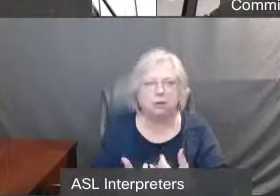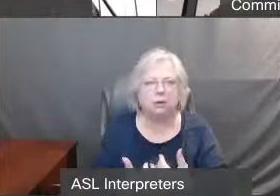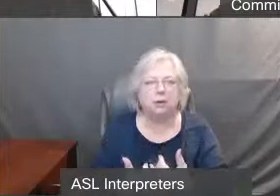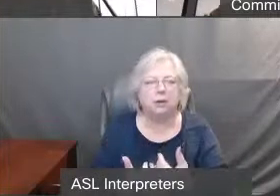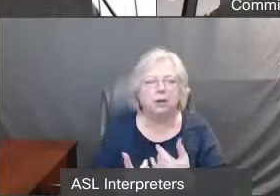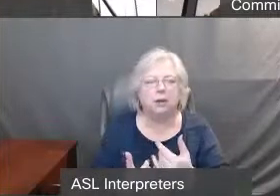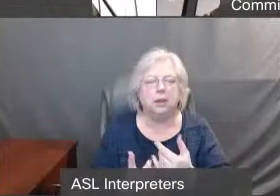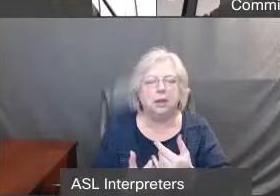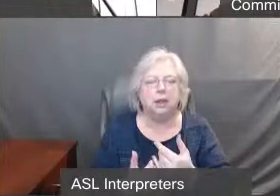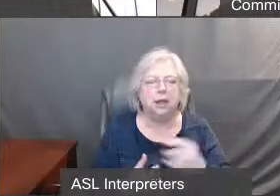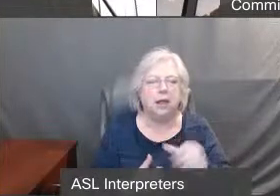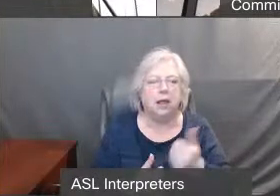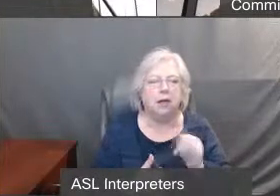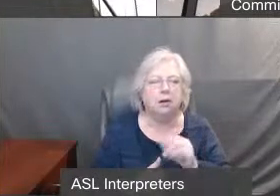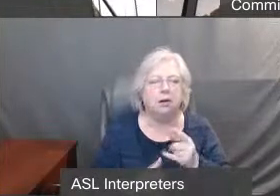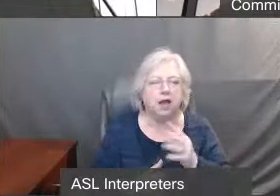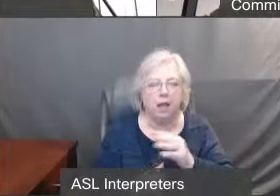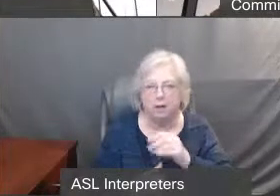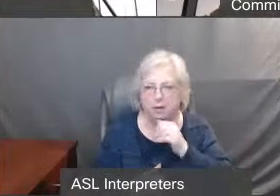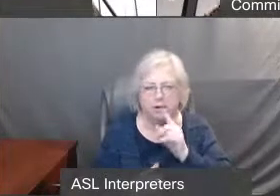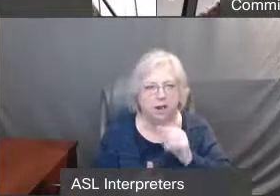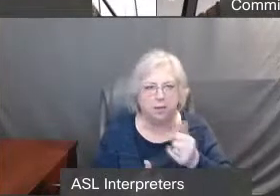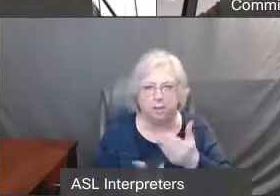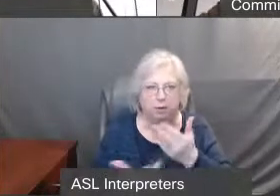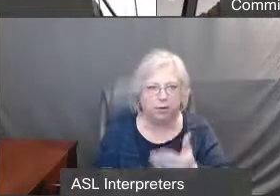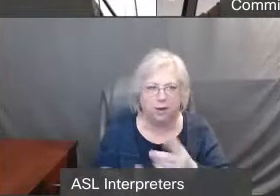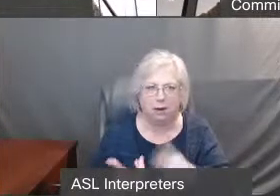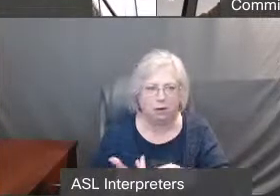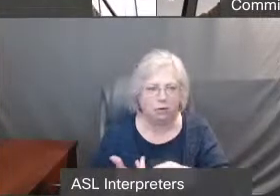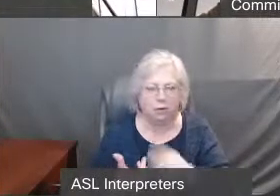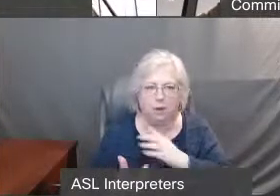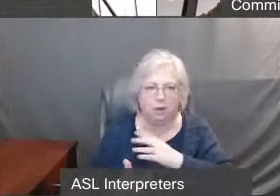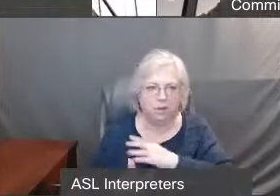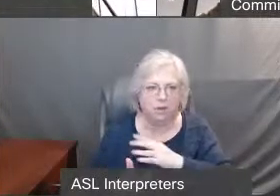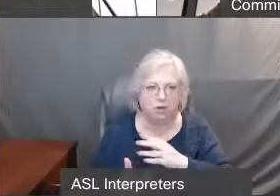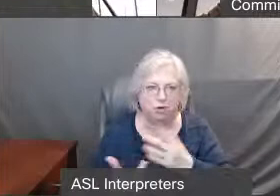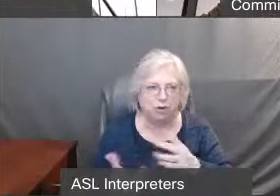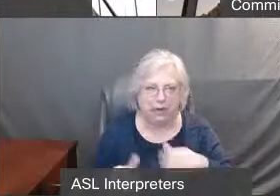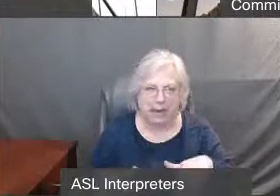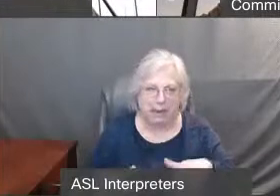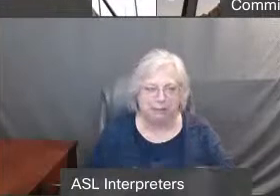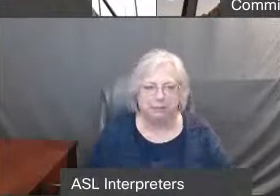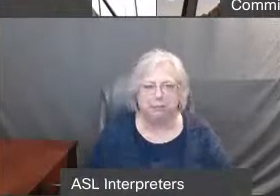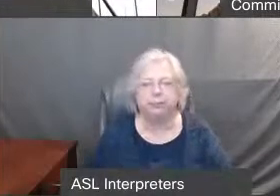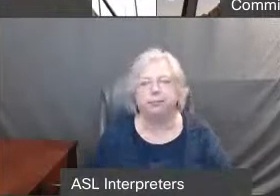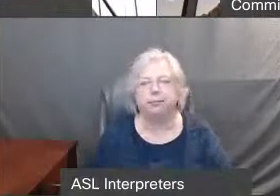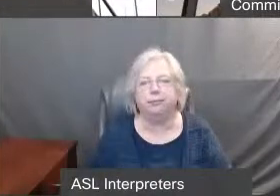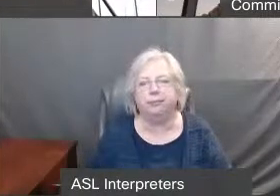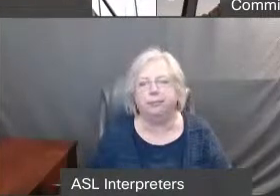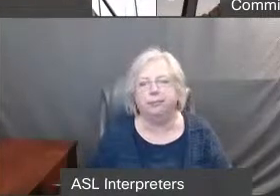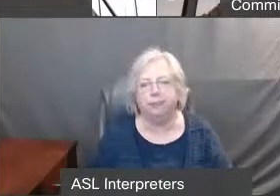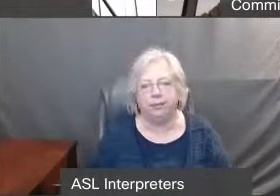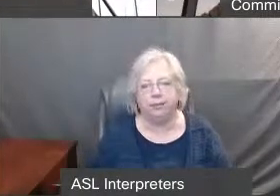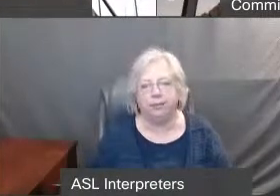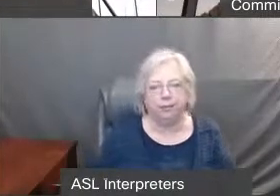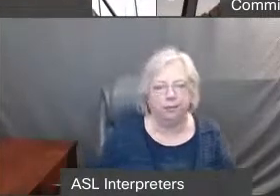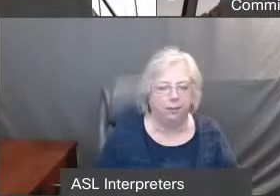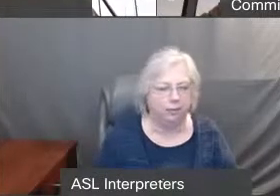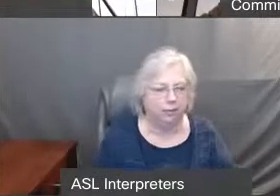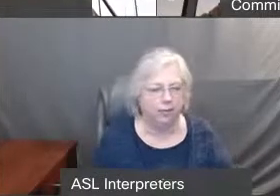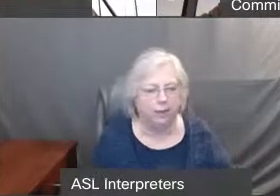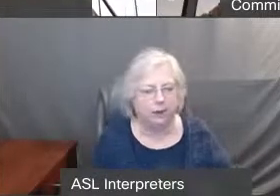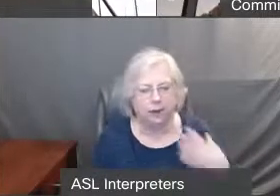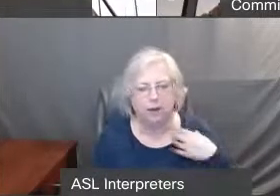Hankins is talking about has not been presented to the commission yet for consideration. Okay, thank you, Mr. Collins. Yeah, Mr. Hankins, if you